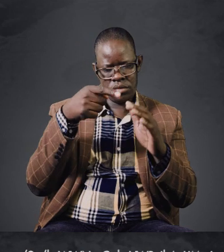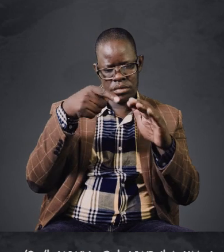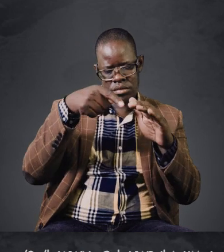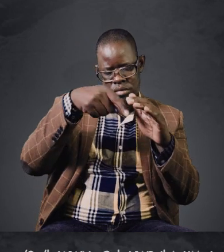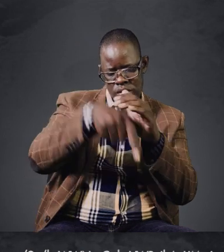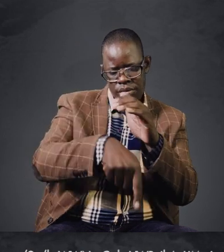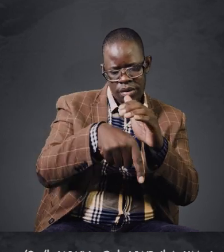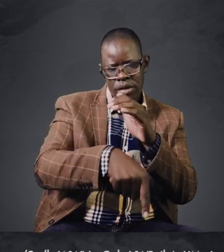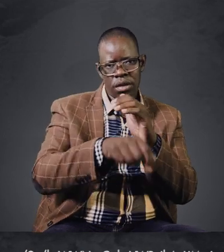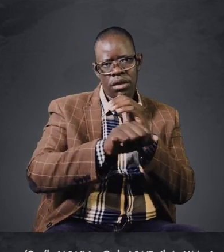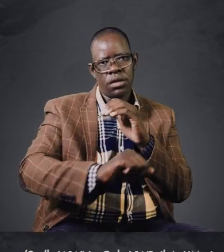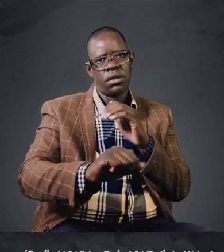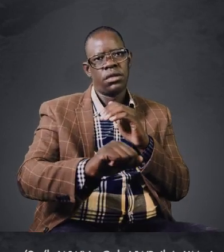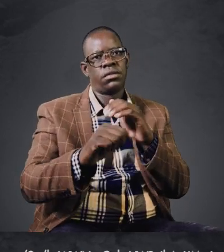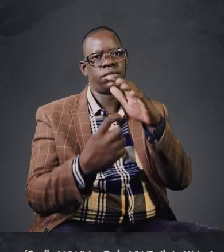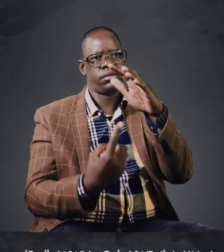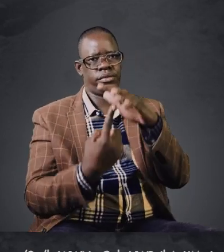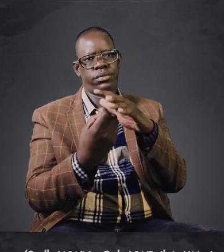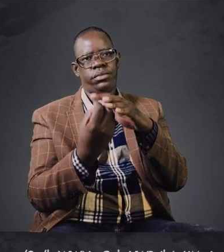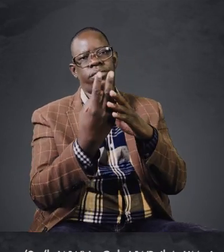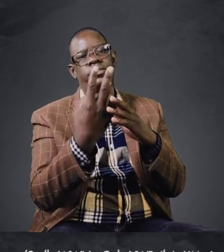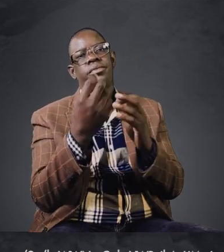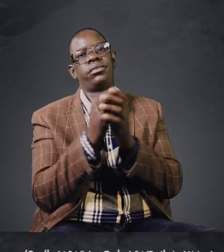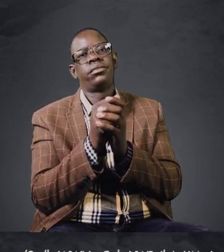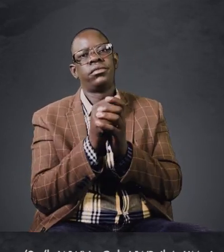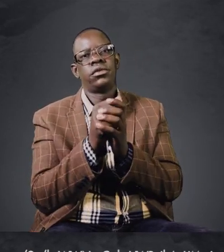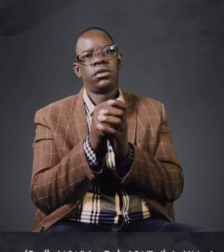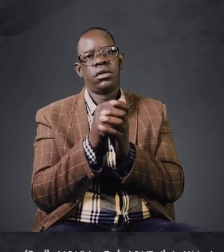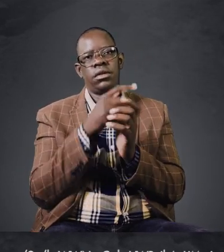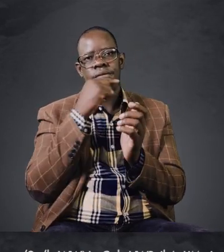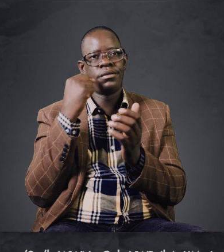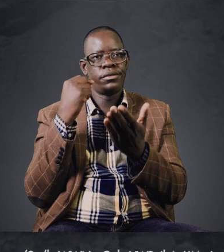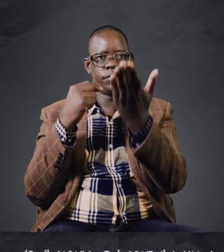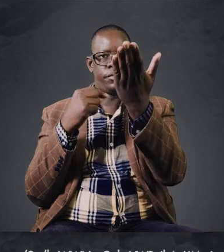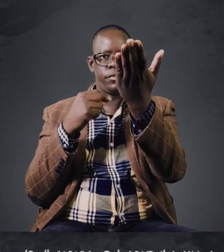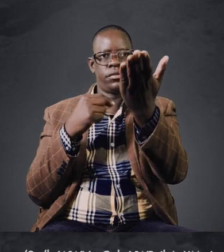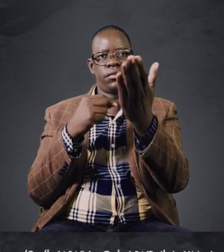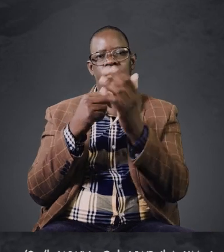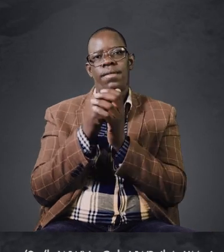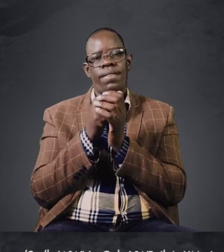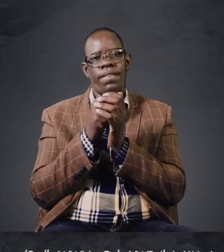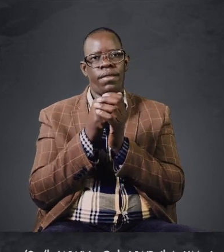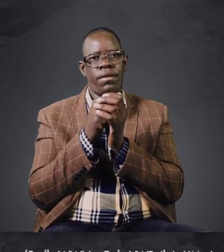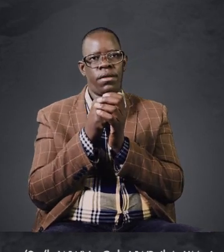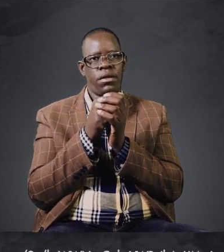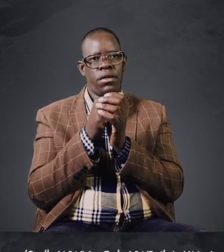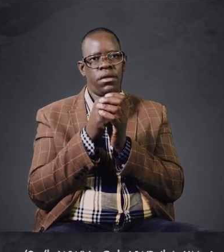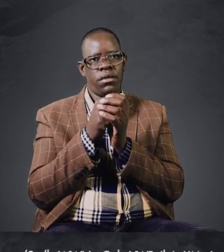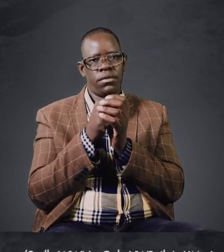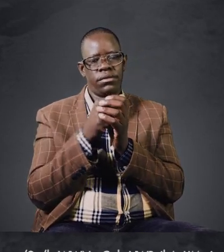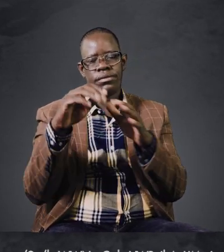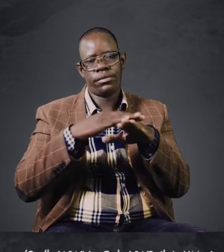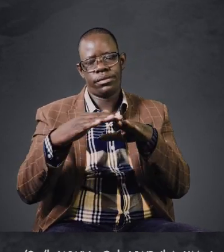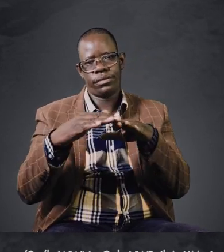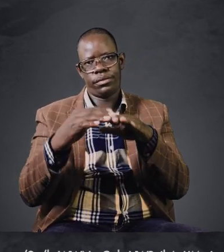deep inside the crust where the earthquake originates, and the epicenter is the area directly above the focus on the surface where the